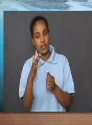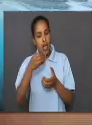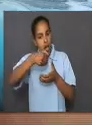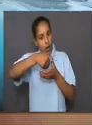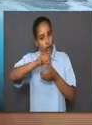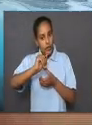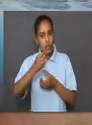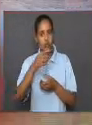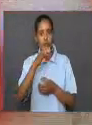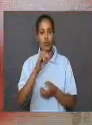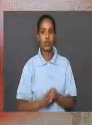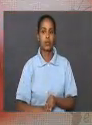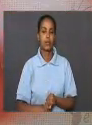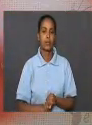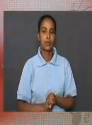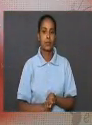the solution.